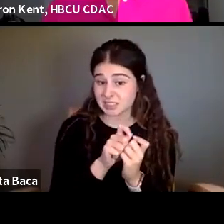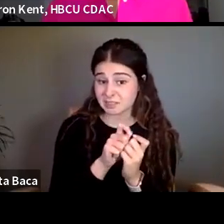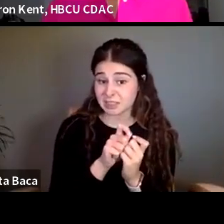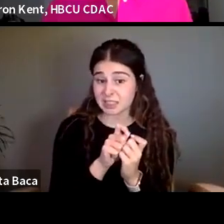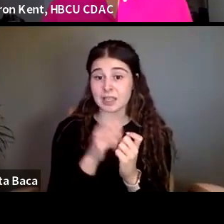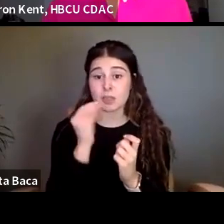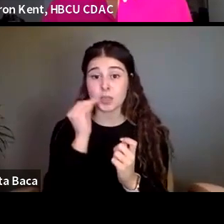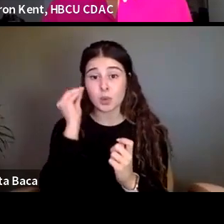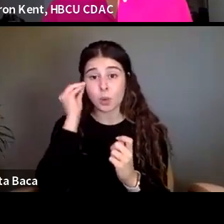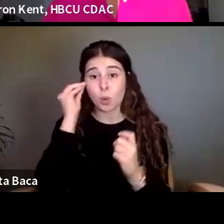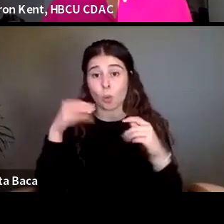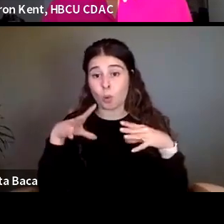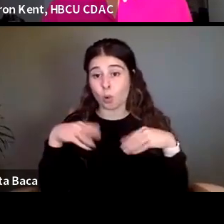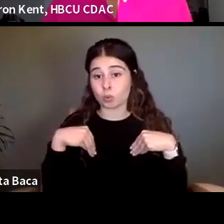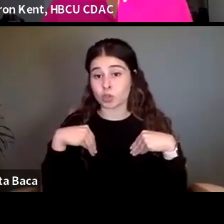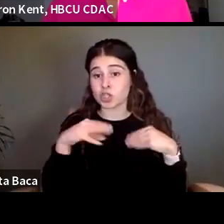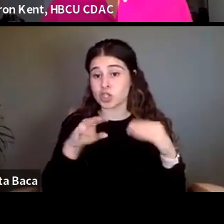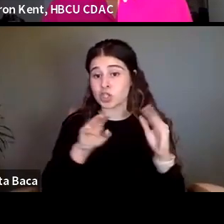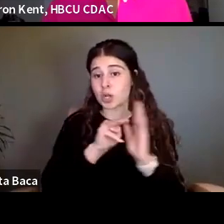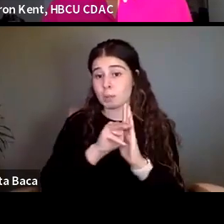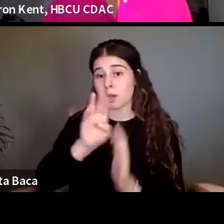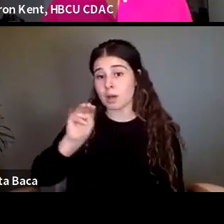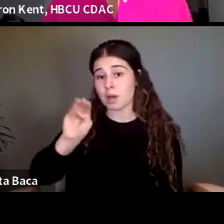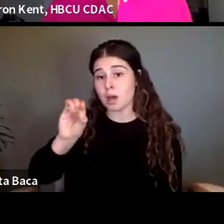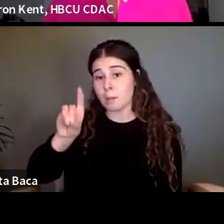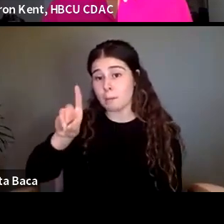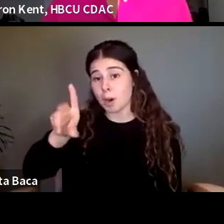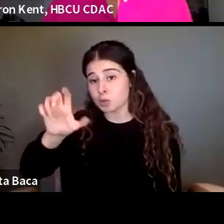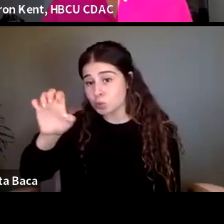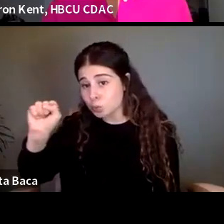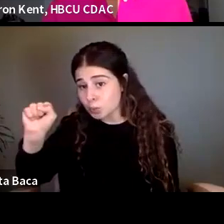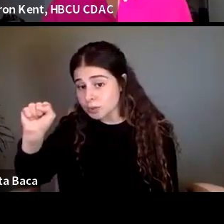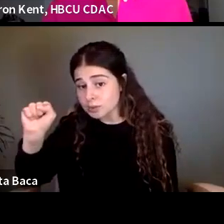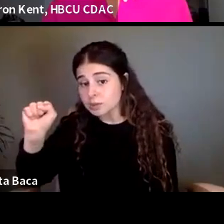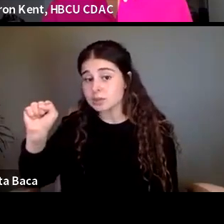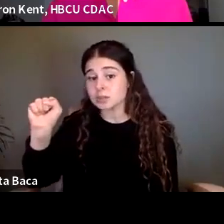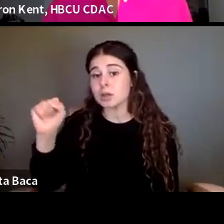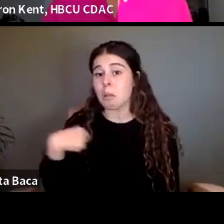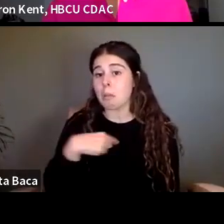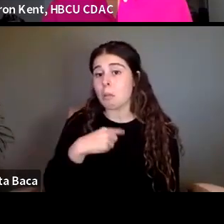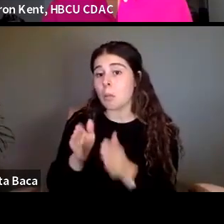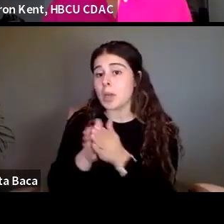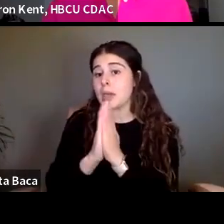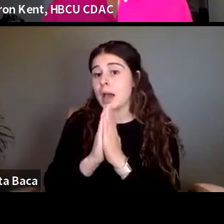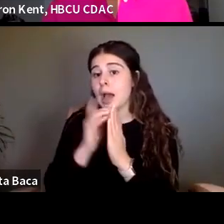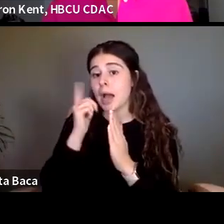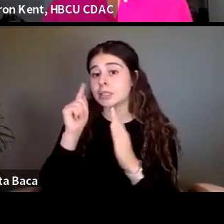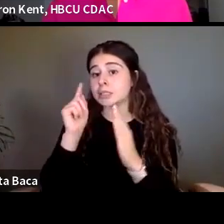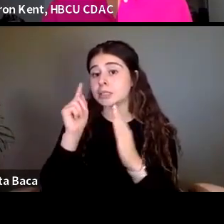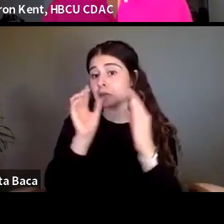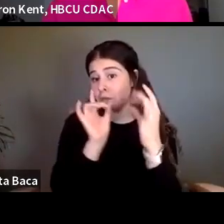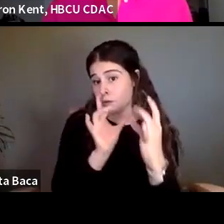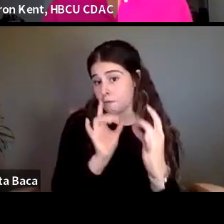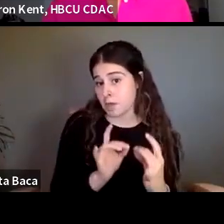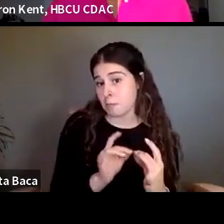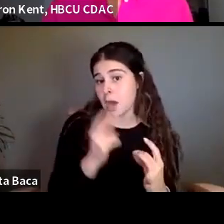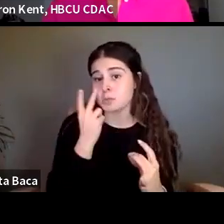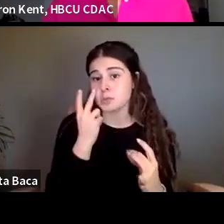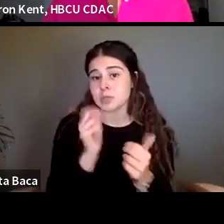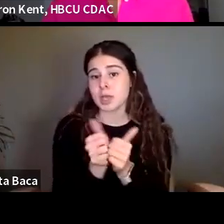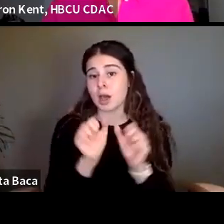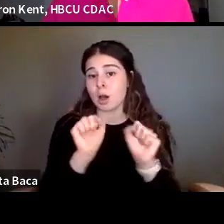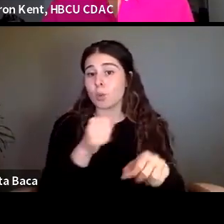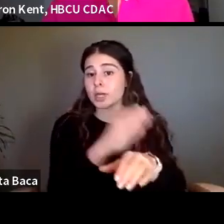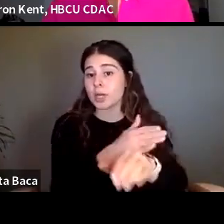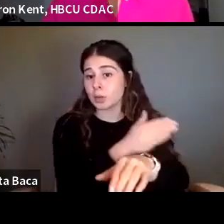modules so that we can improve those modules, but they're not limited to those modules. They encourage their clients